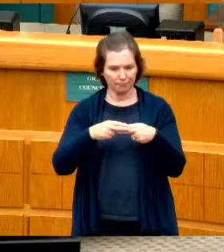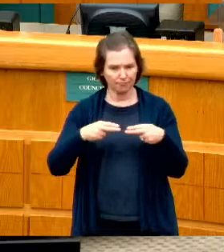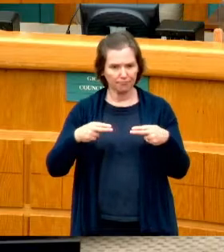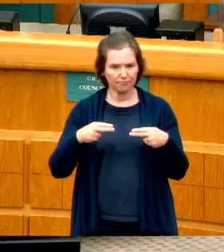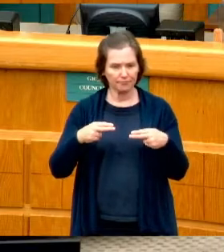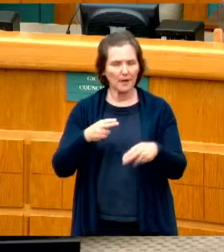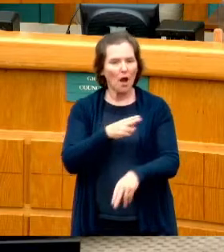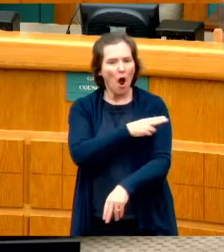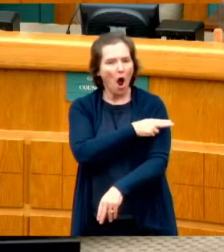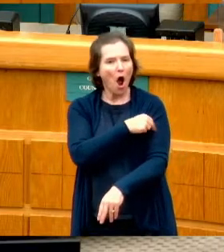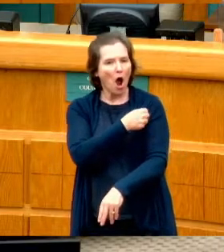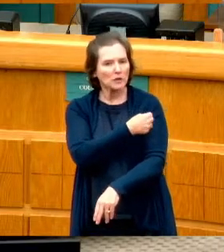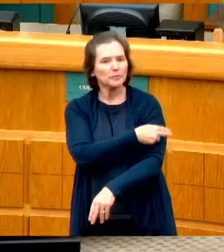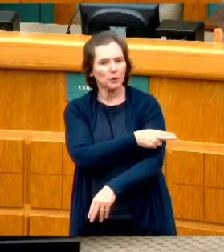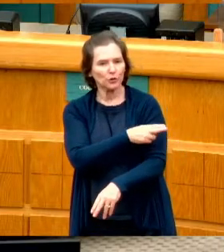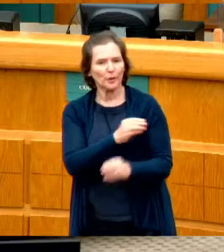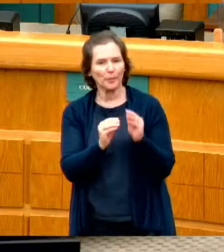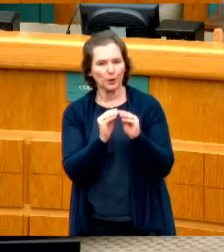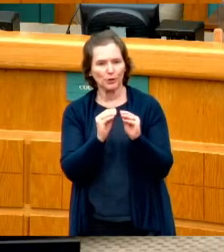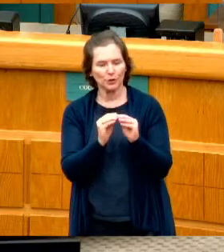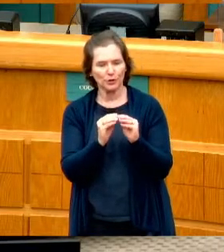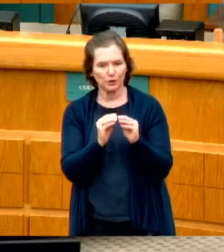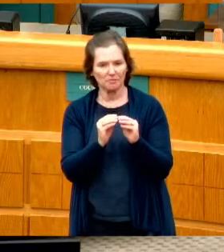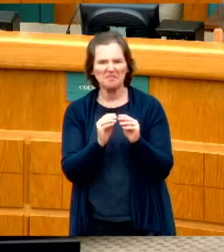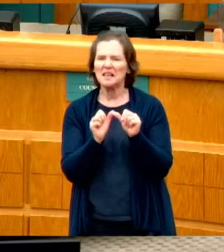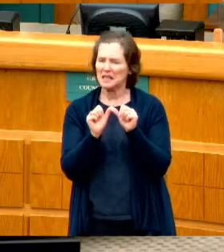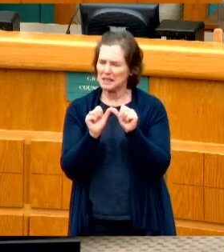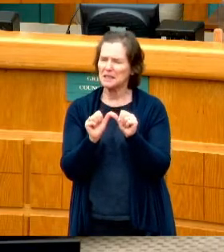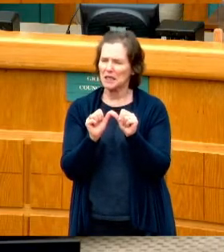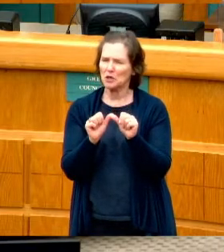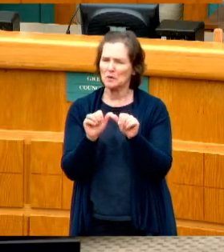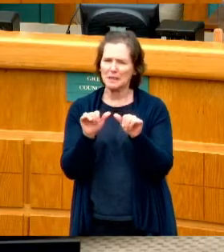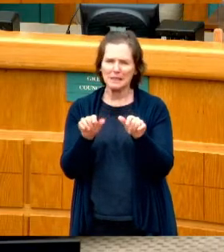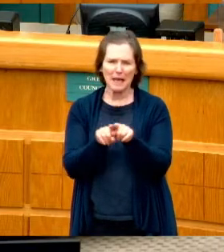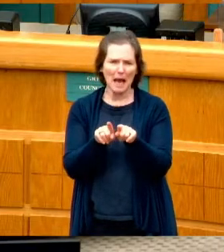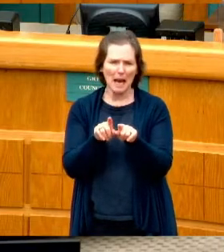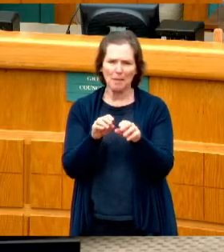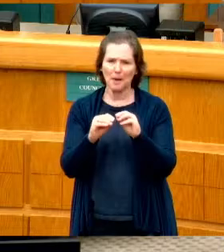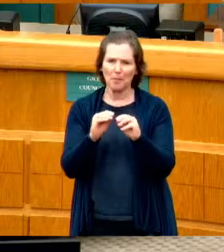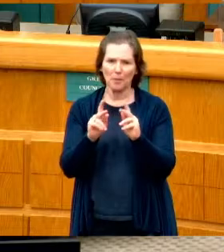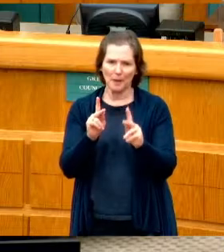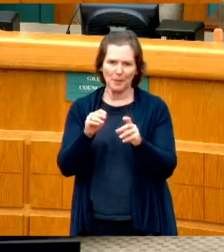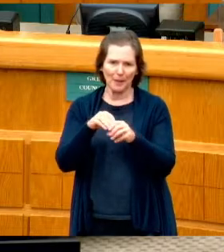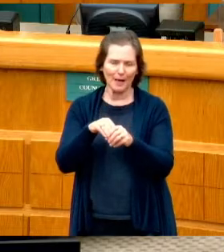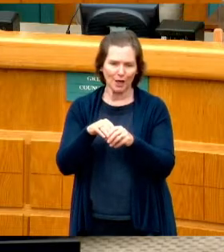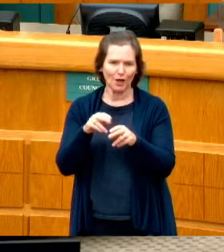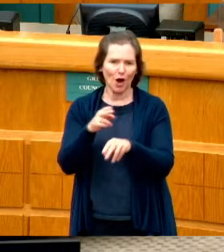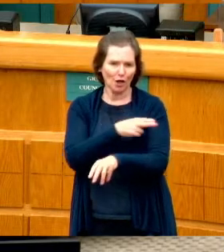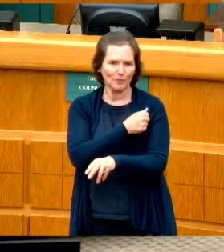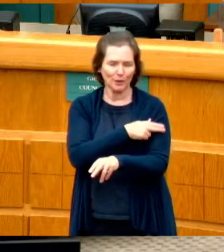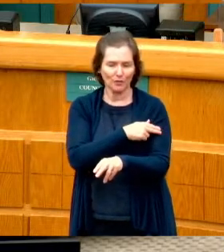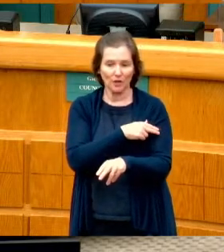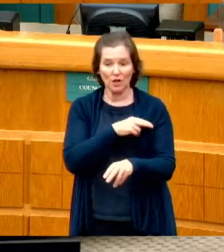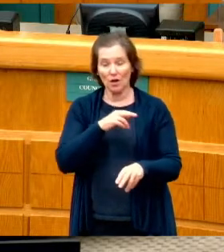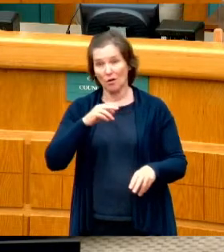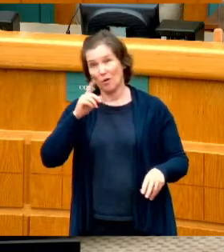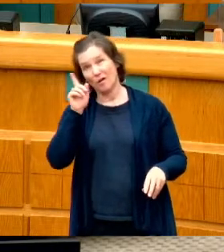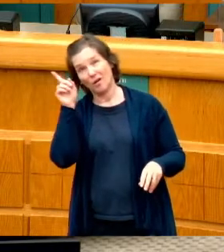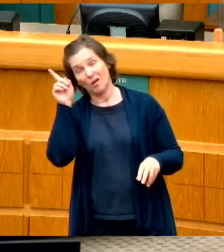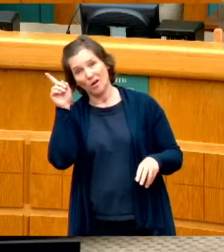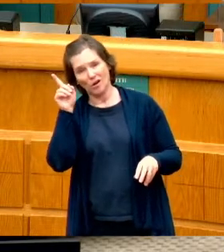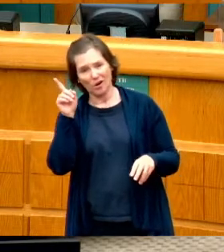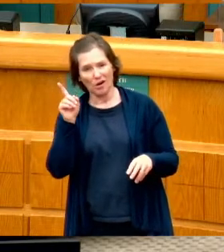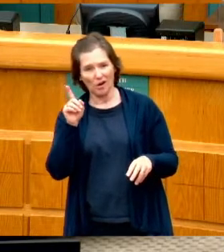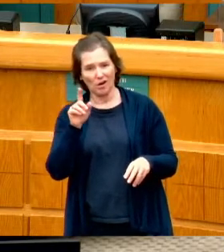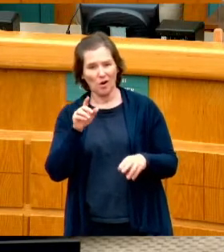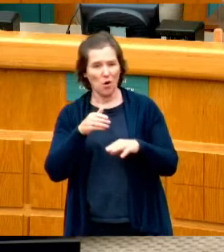Hospitalizations continues to stay fairly stable. If you look all the way to the right, you see 91 hospitalizations 2 weeks ago. But if you